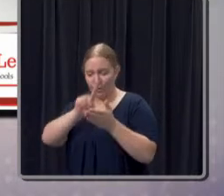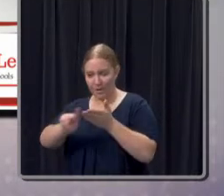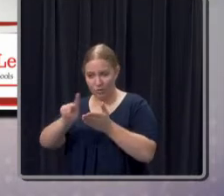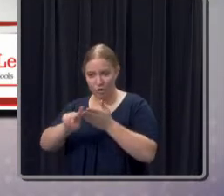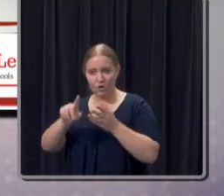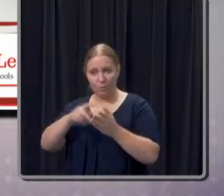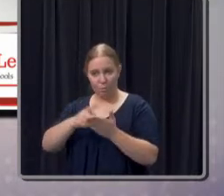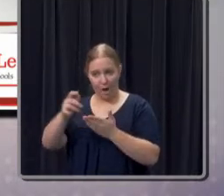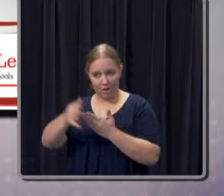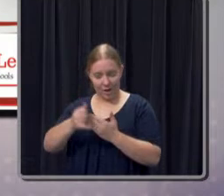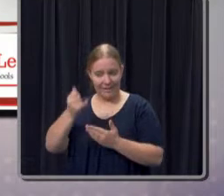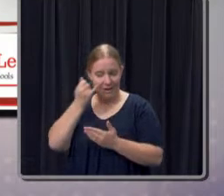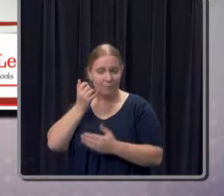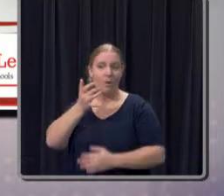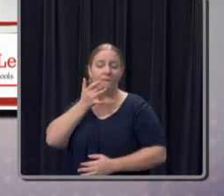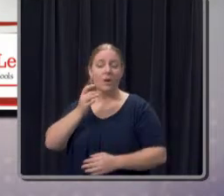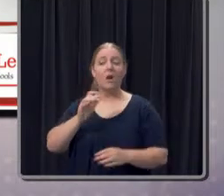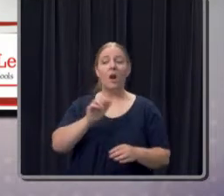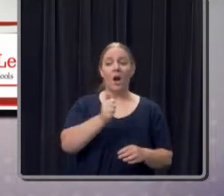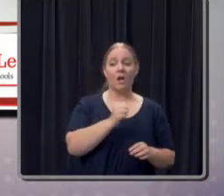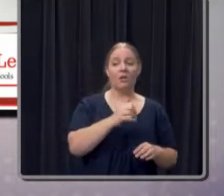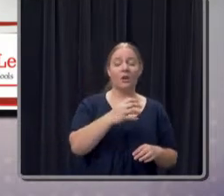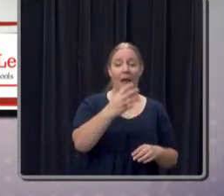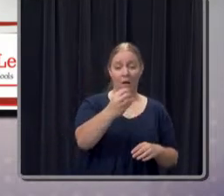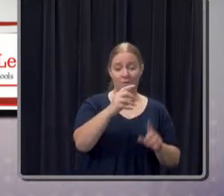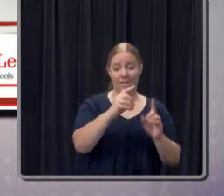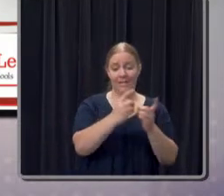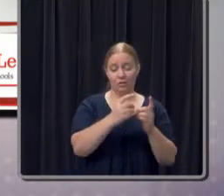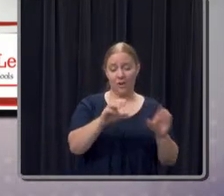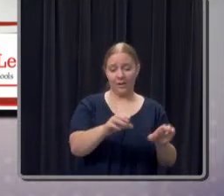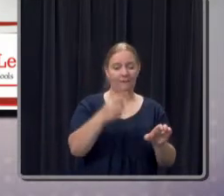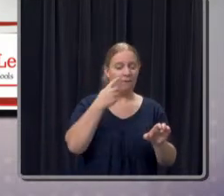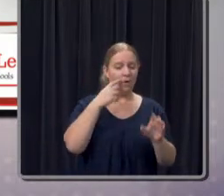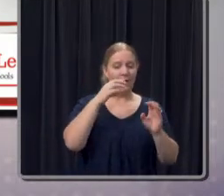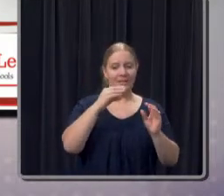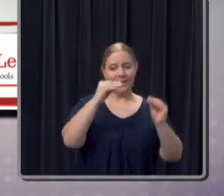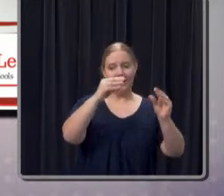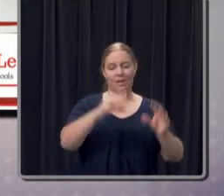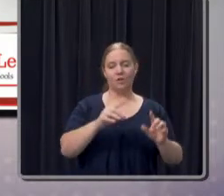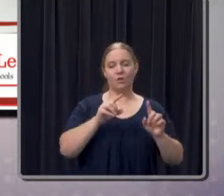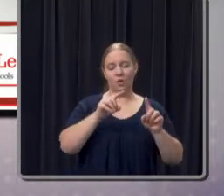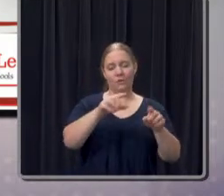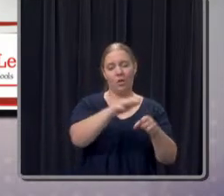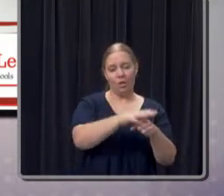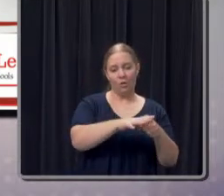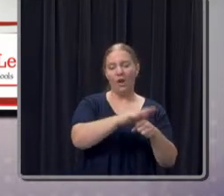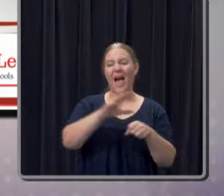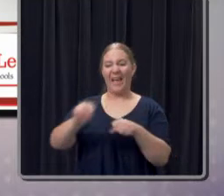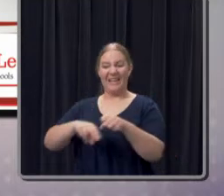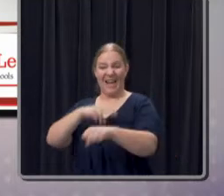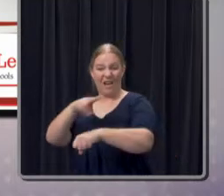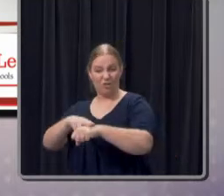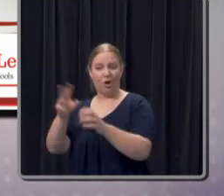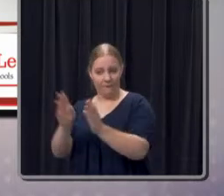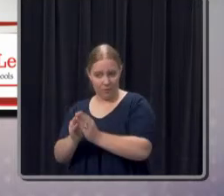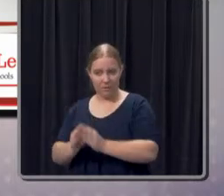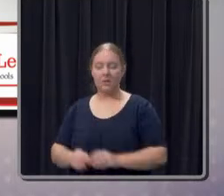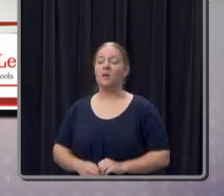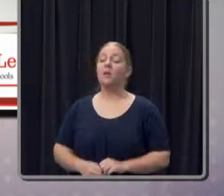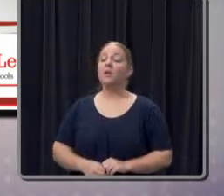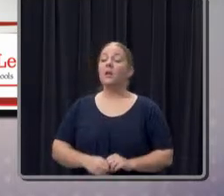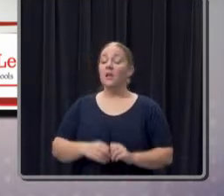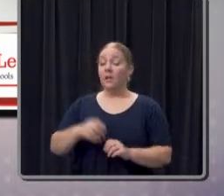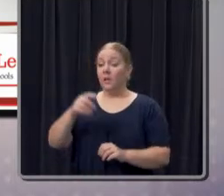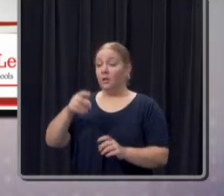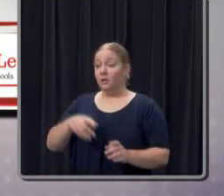do have some opportunities for out-of-district activities for educators to attend local and national conferences. And then